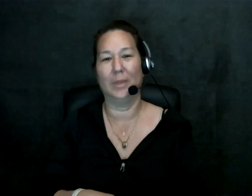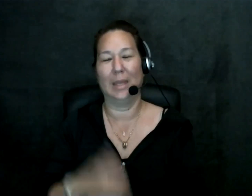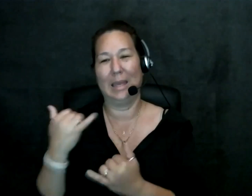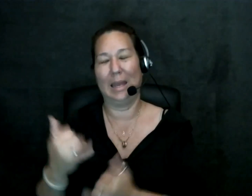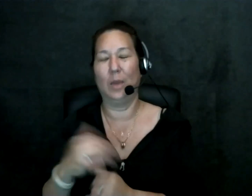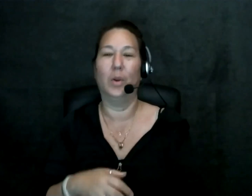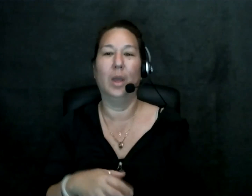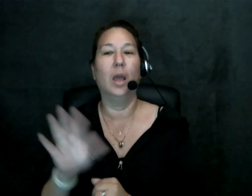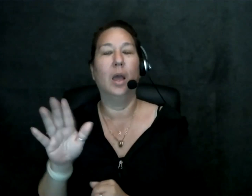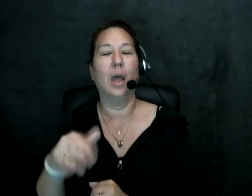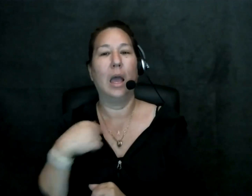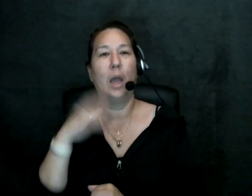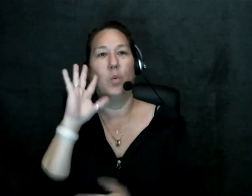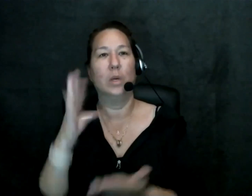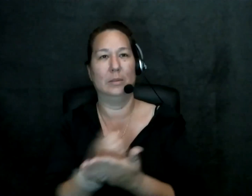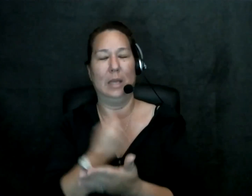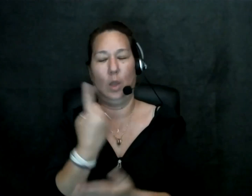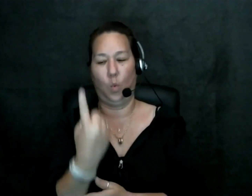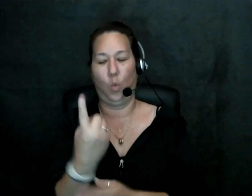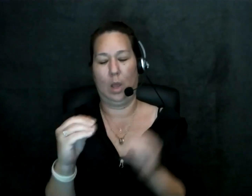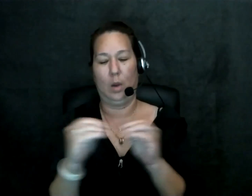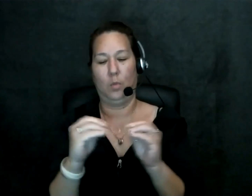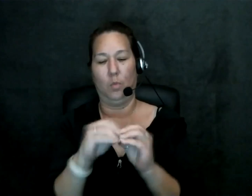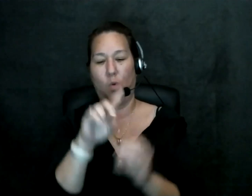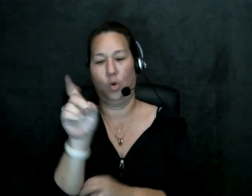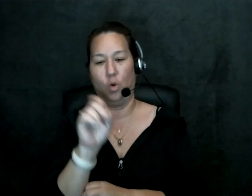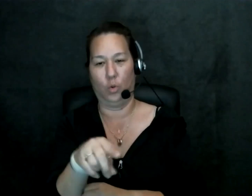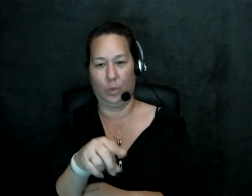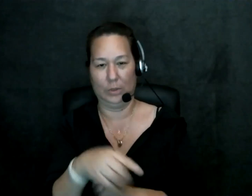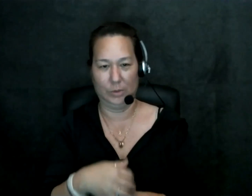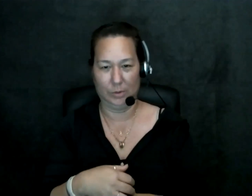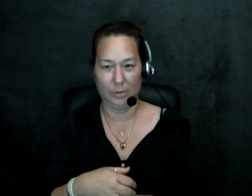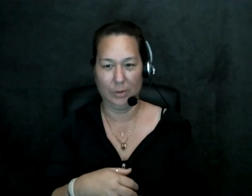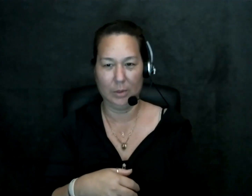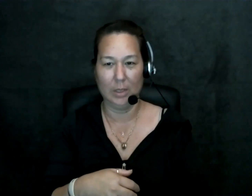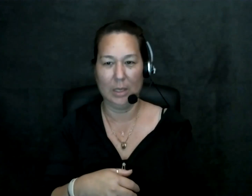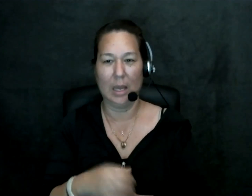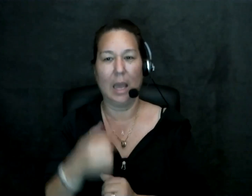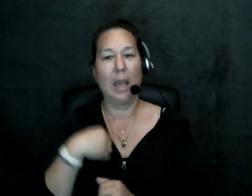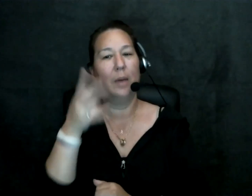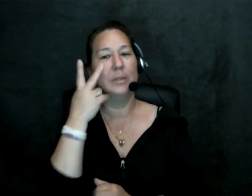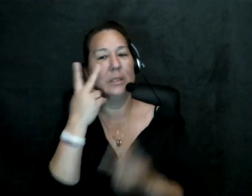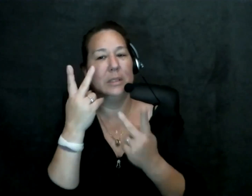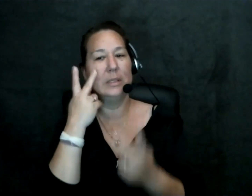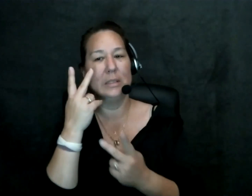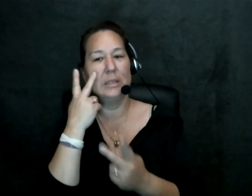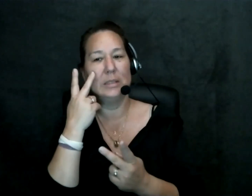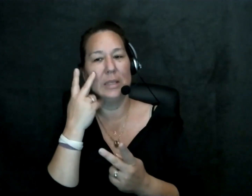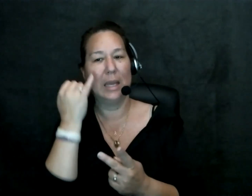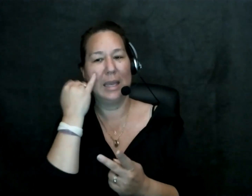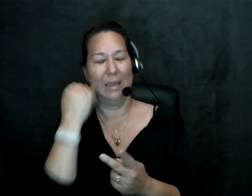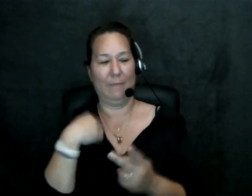going to take probably one more question. And I'm going to see if I can interpret